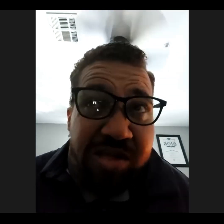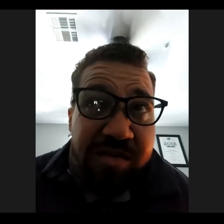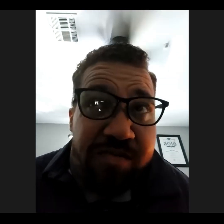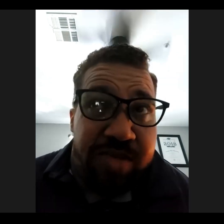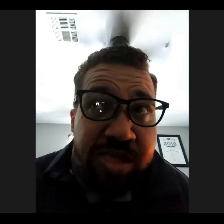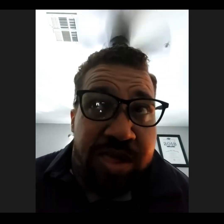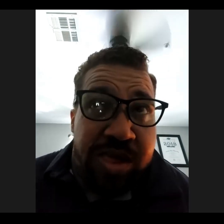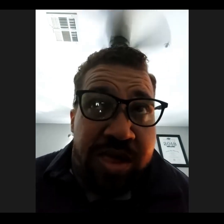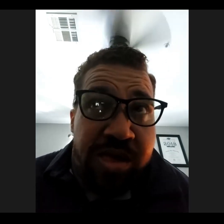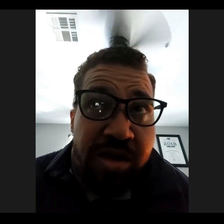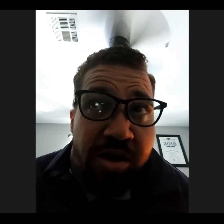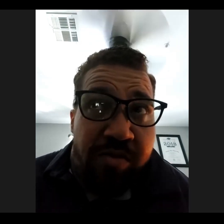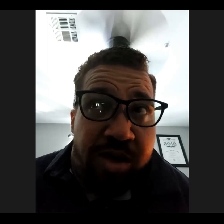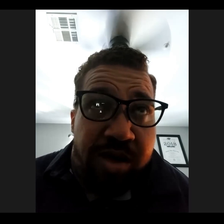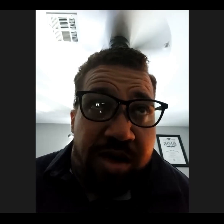imagine